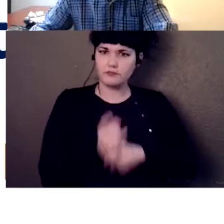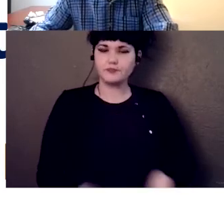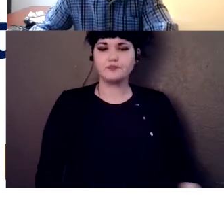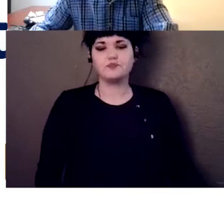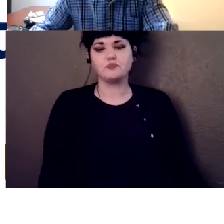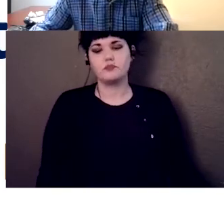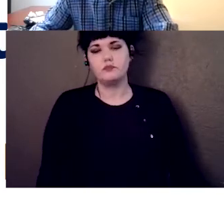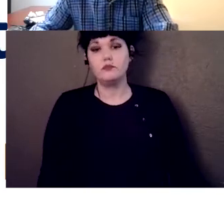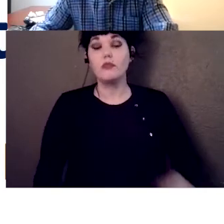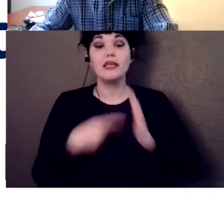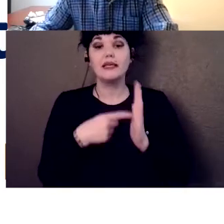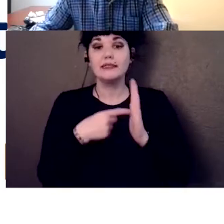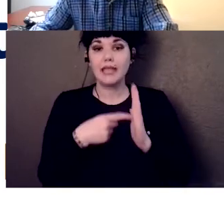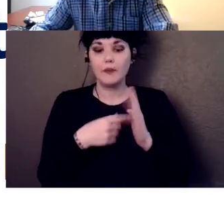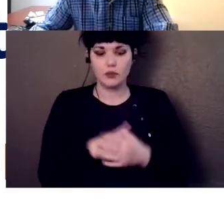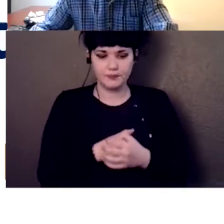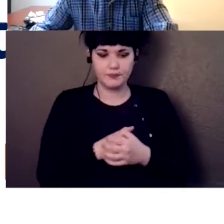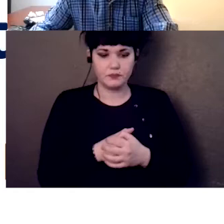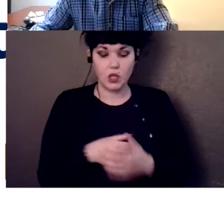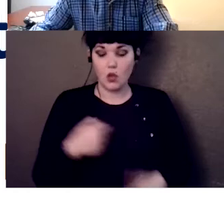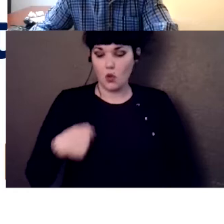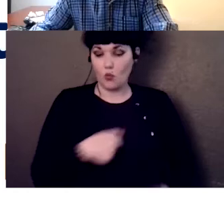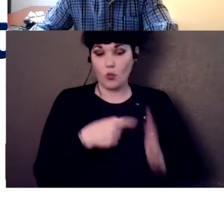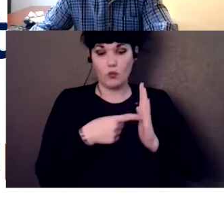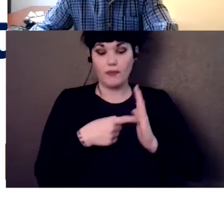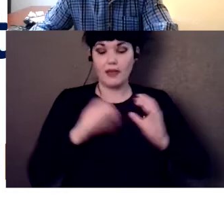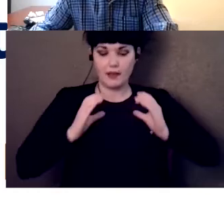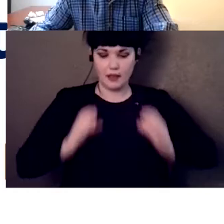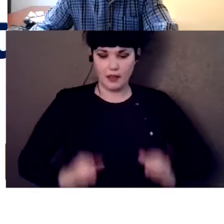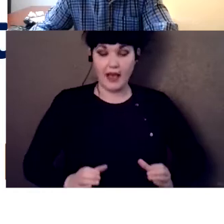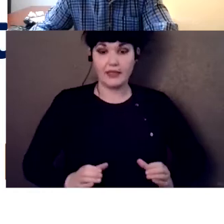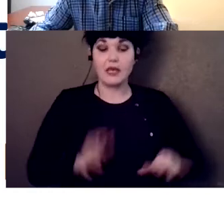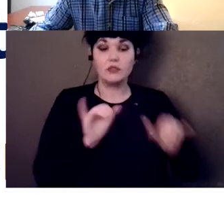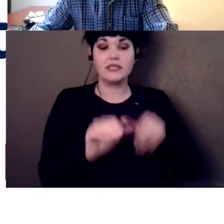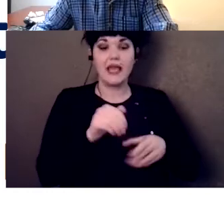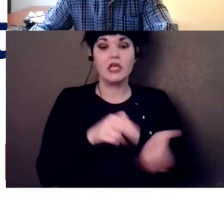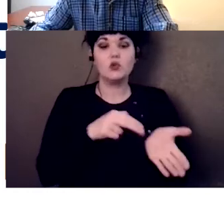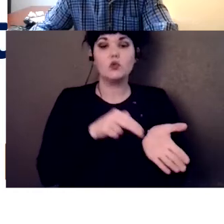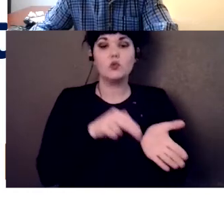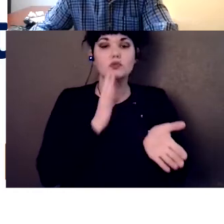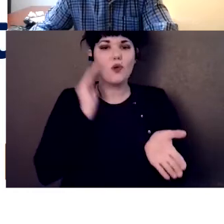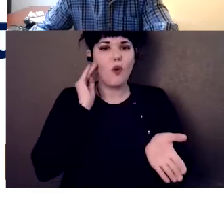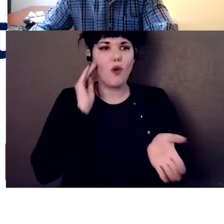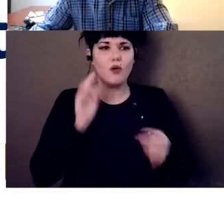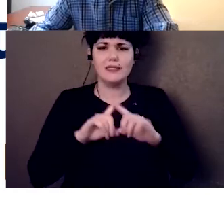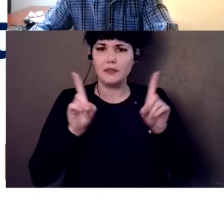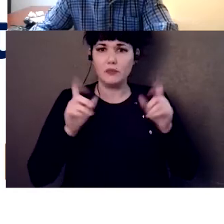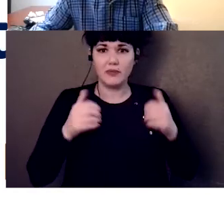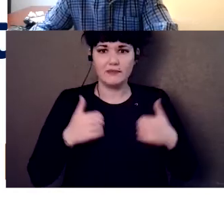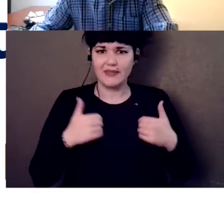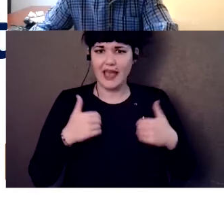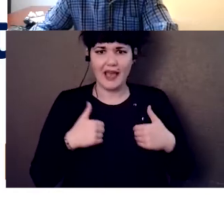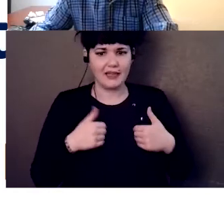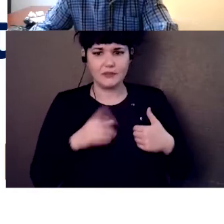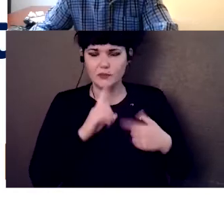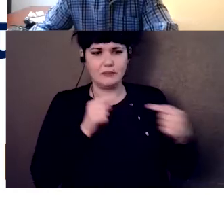be DRNY represented a client who was a resident at a nursing facility and was experiencing barriers to discharge. The client's